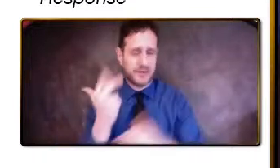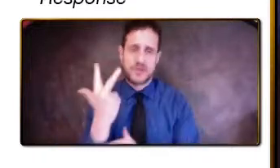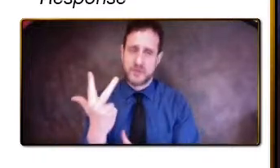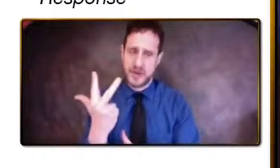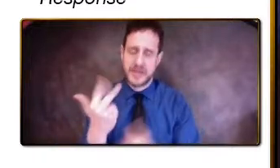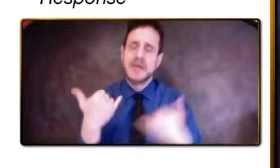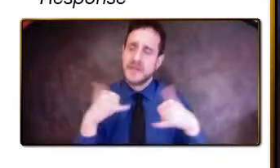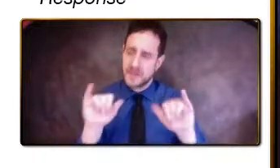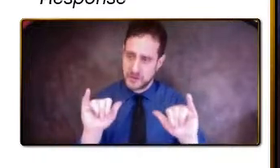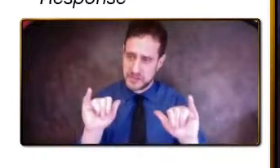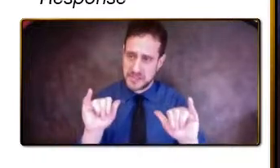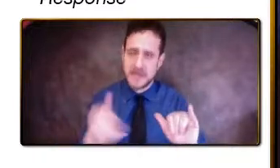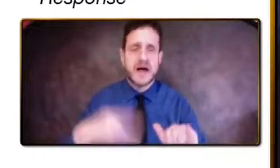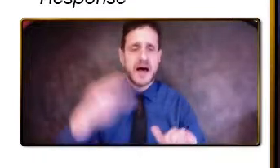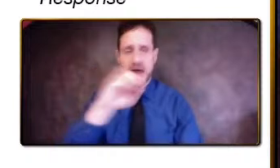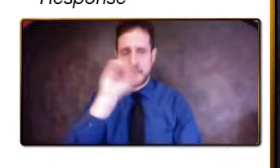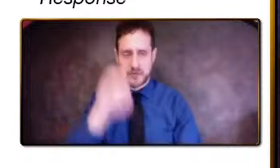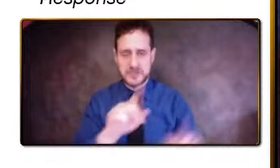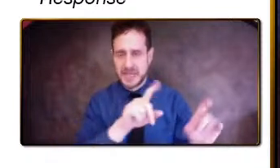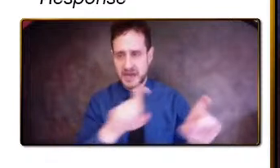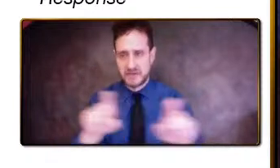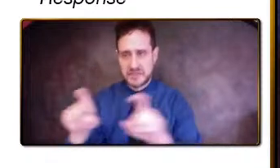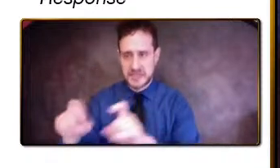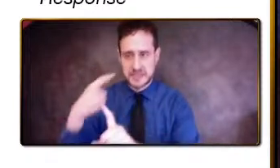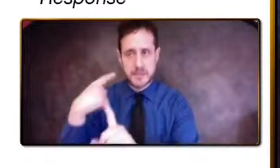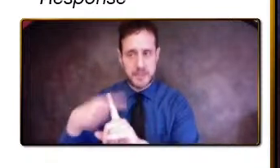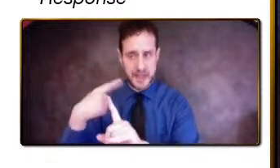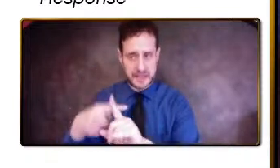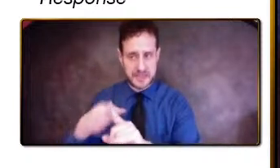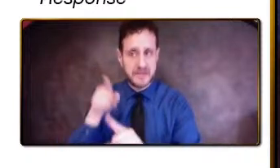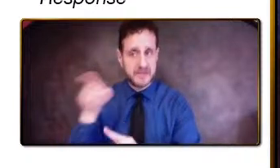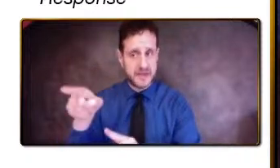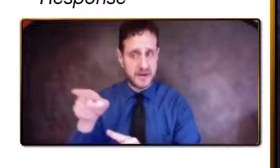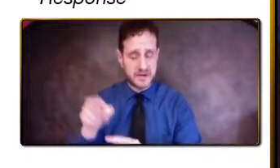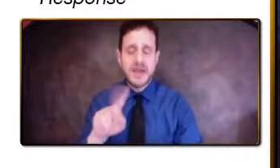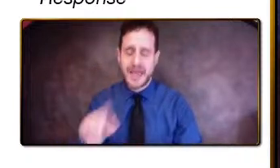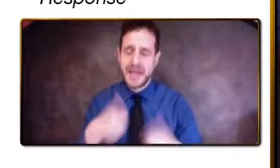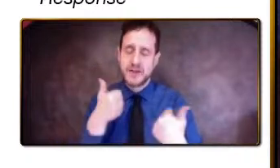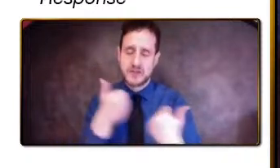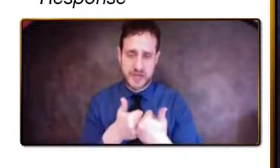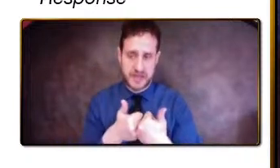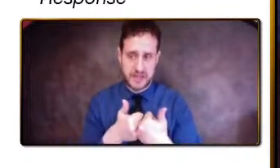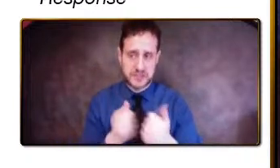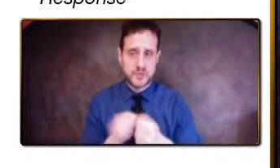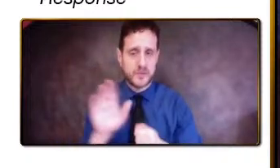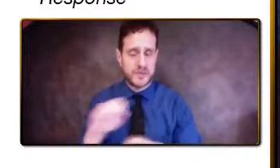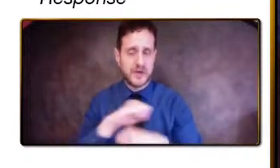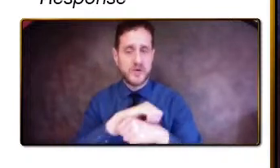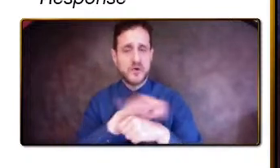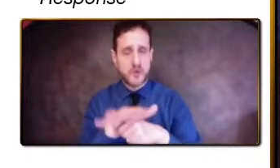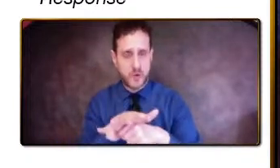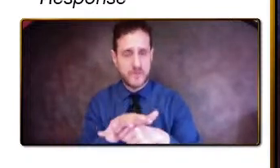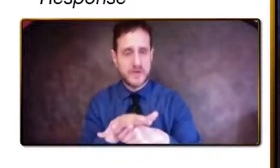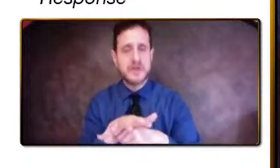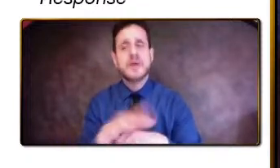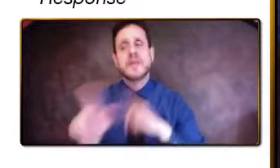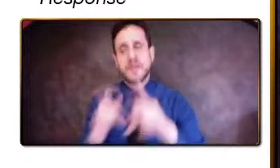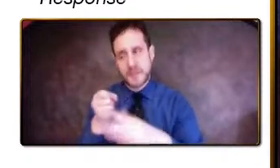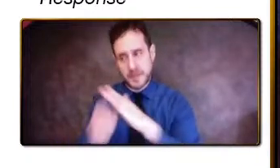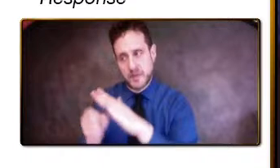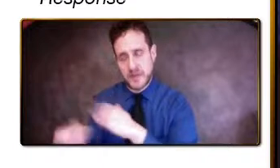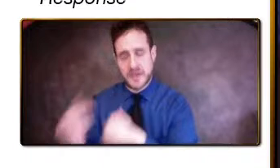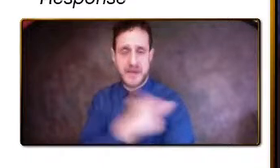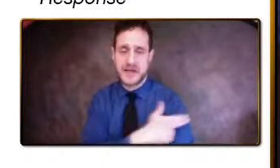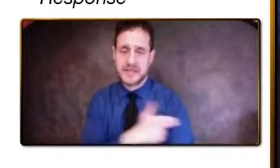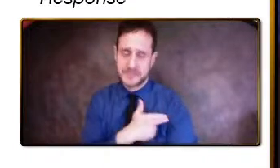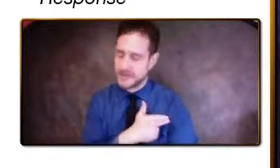high positivity rate and a challenge with their COVID hospitalizations that